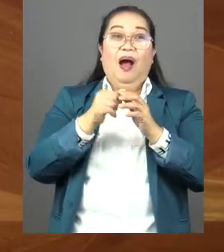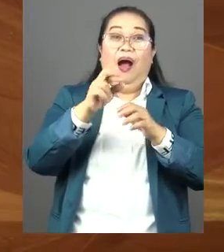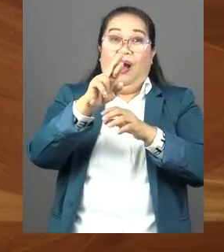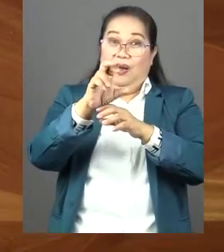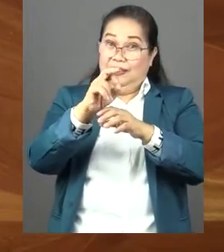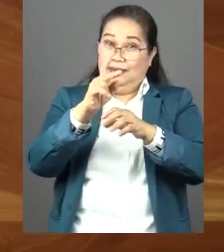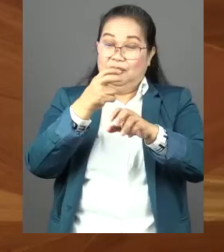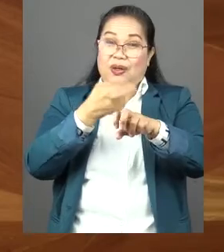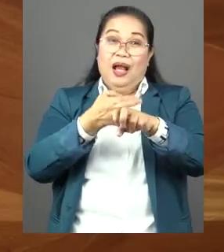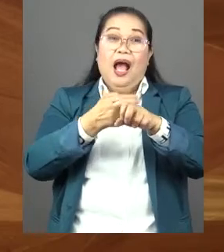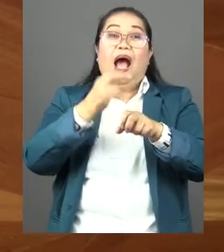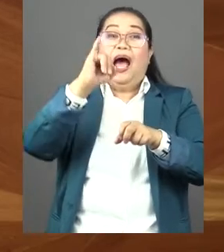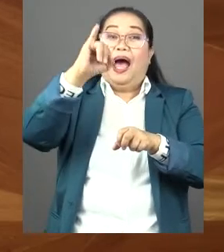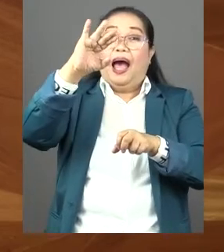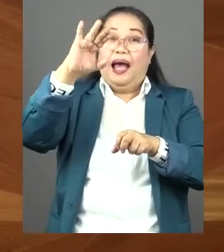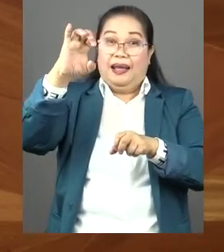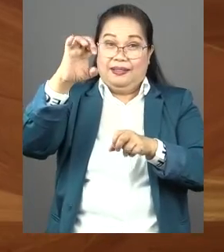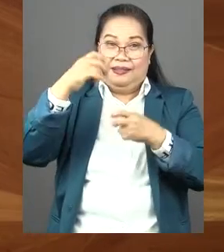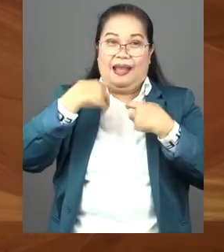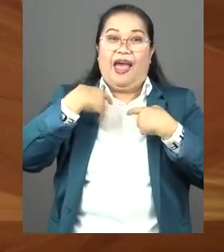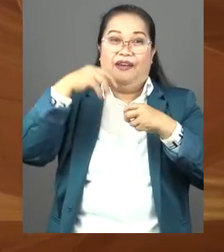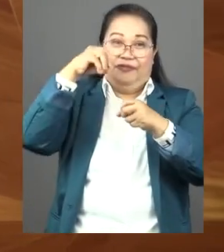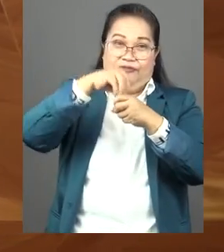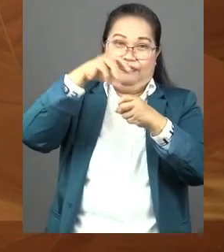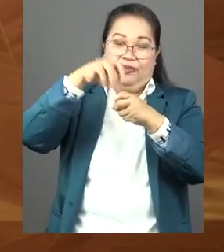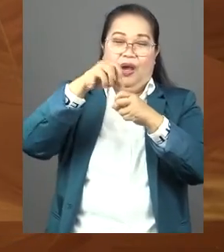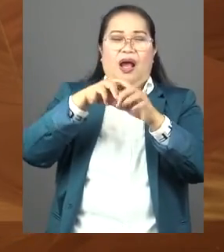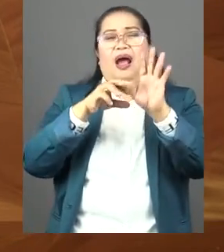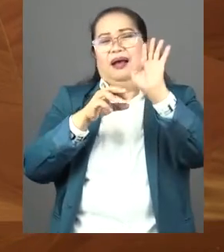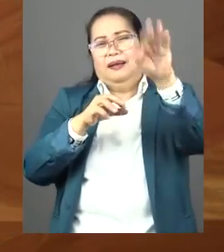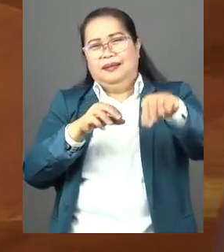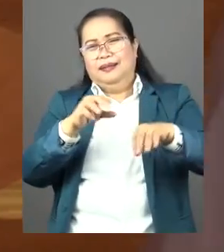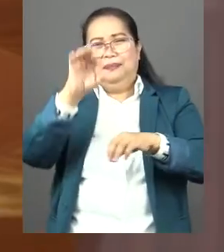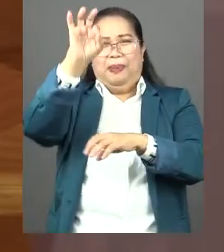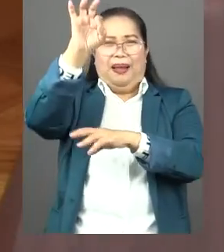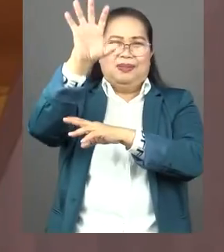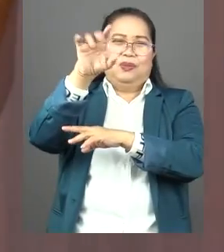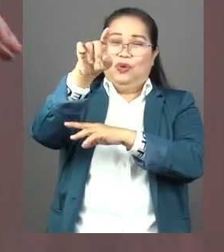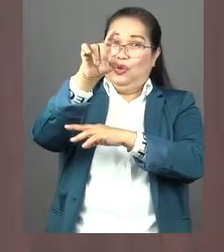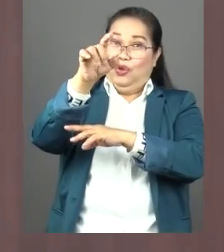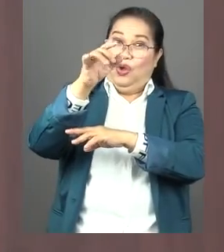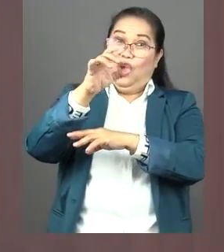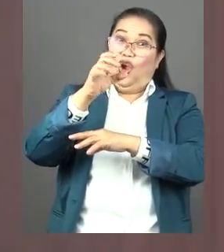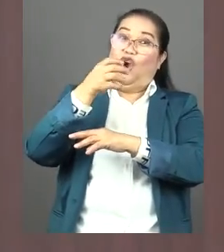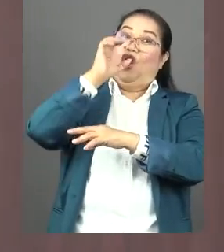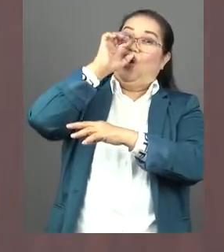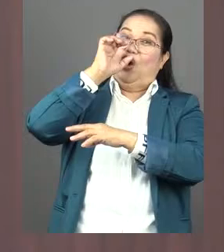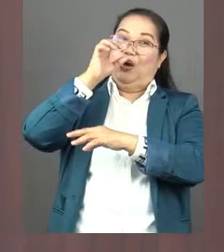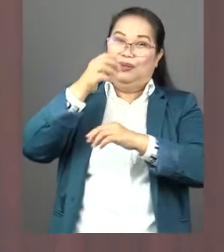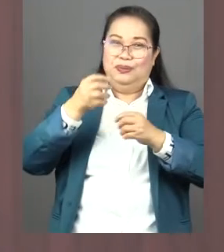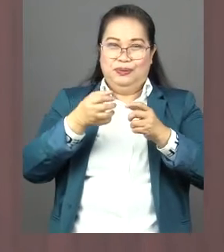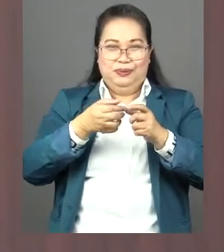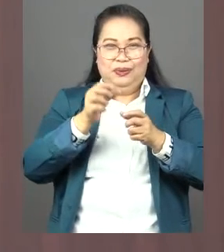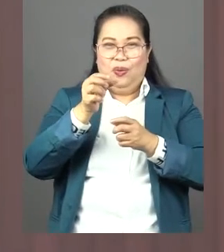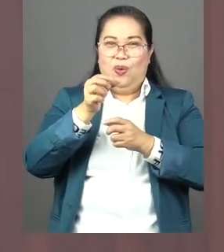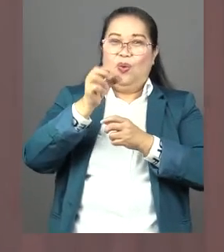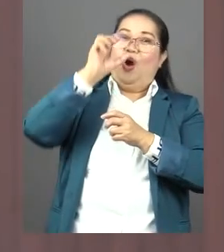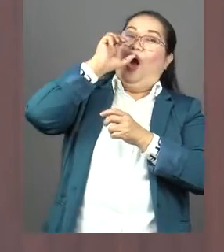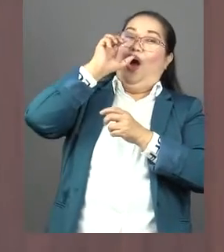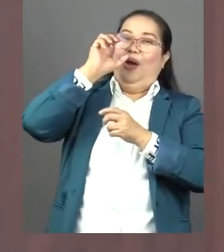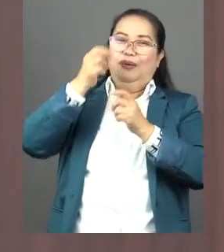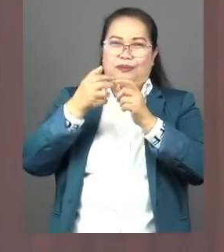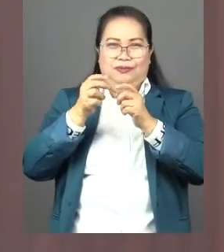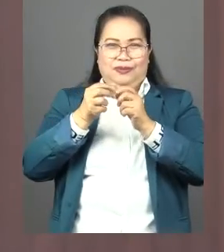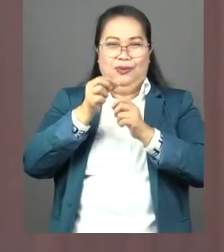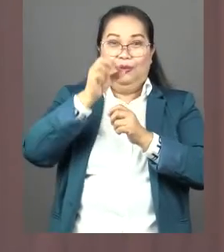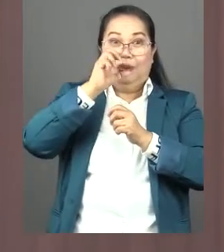you see me finish several shots of it, you say, "Oh, Pastor, you finished 3 shots of single malt Scotch whiskey. I